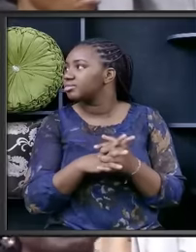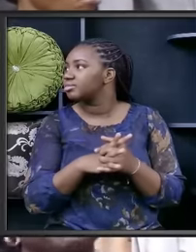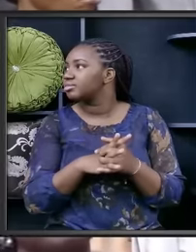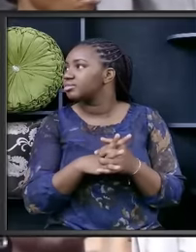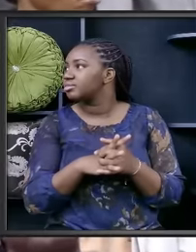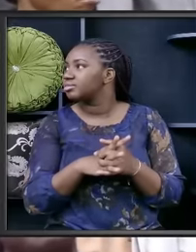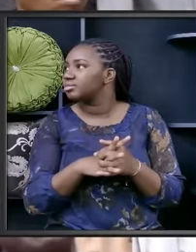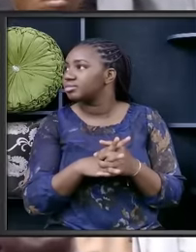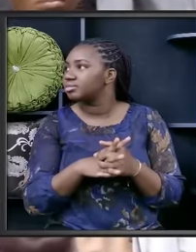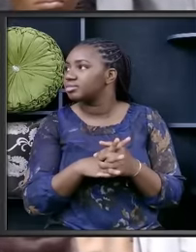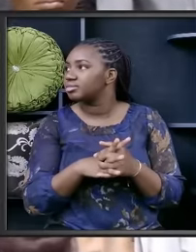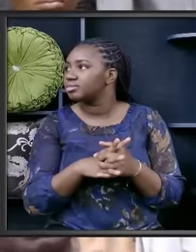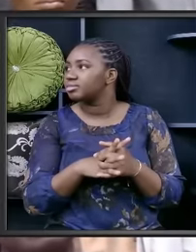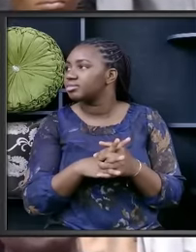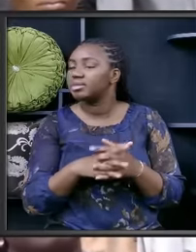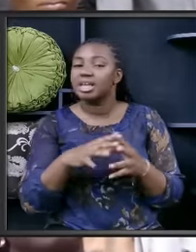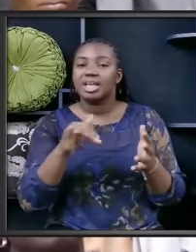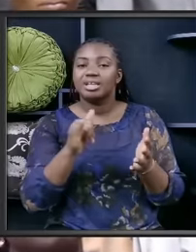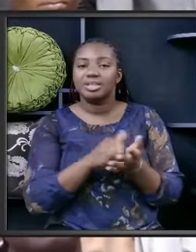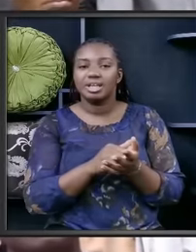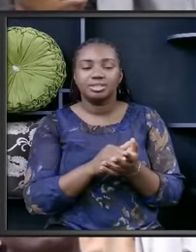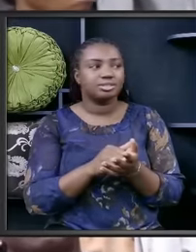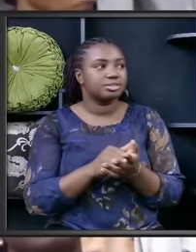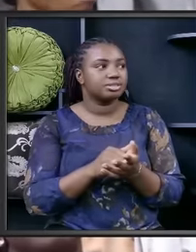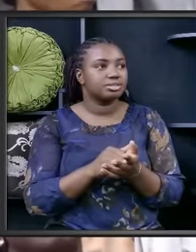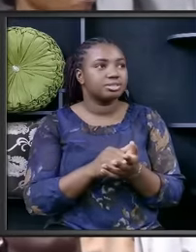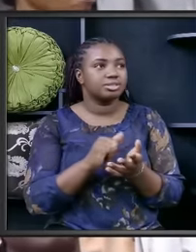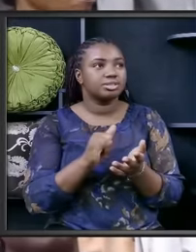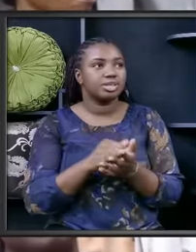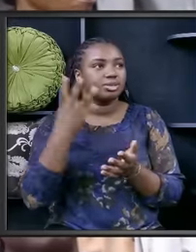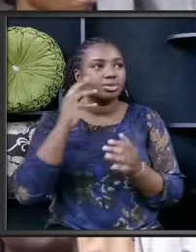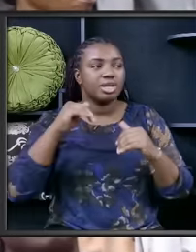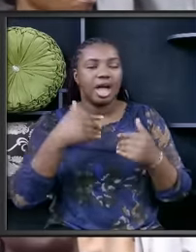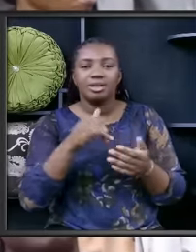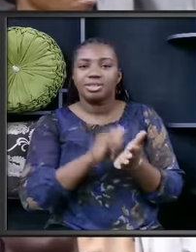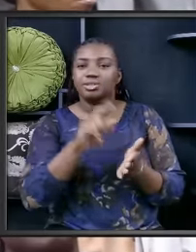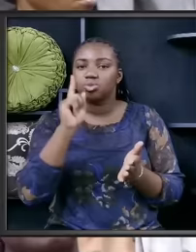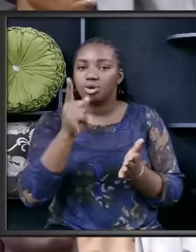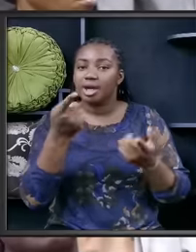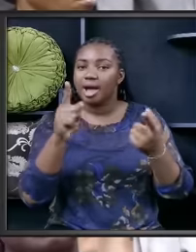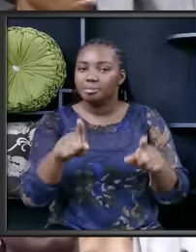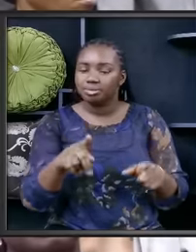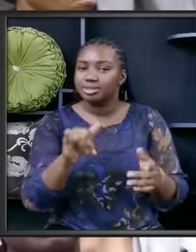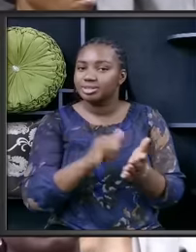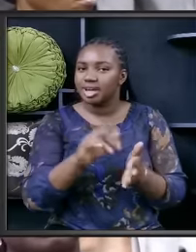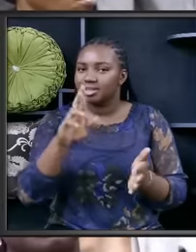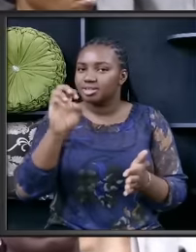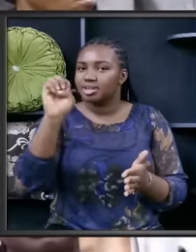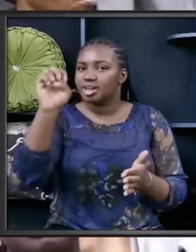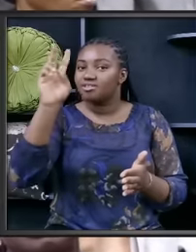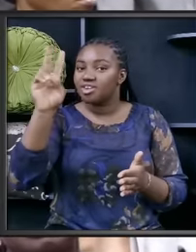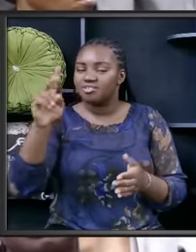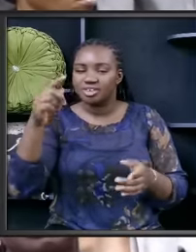Camera, capture her. So that was all, how that one take happen, that Reverend Sister own. So, the